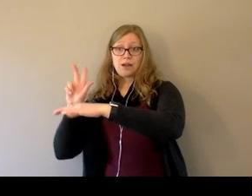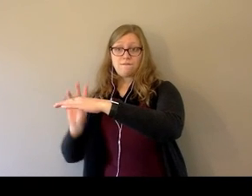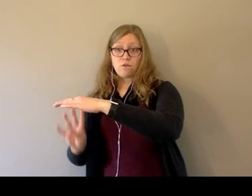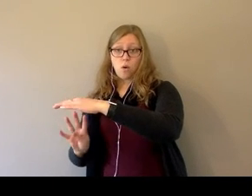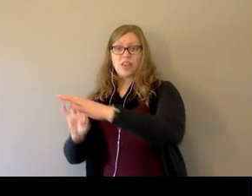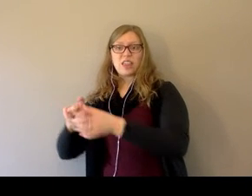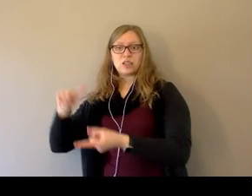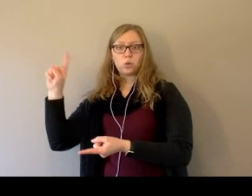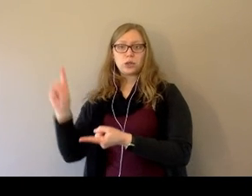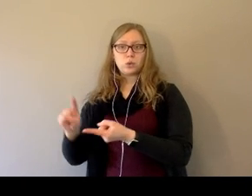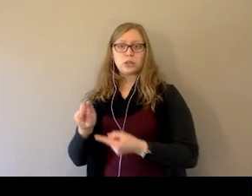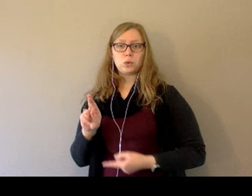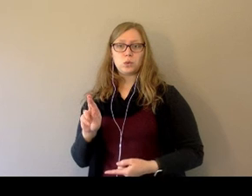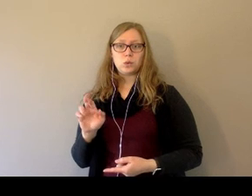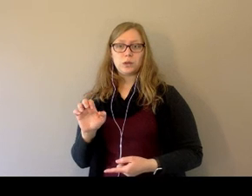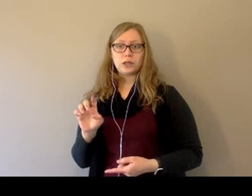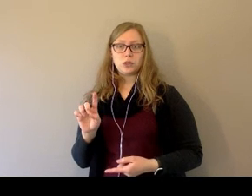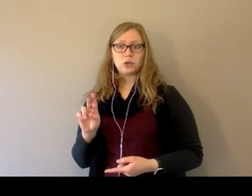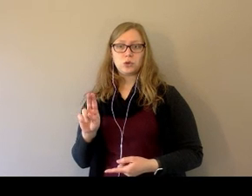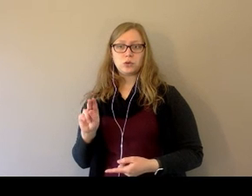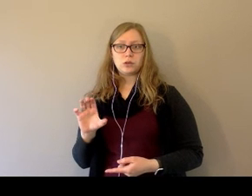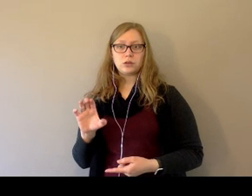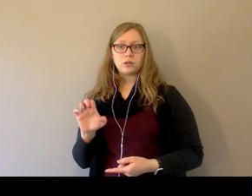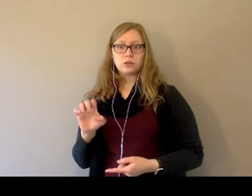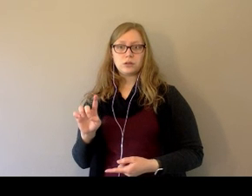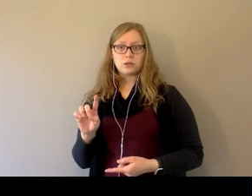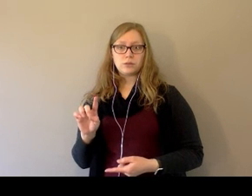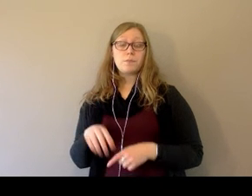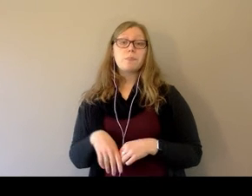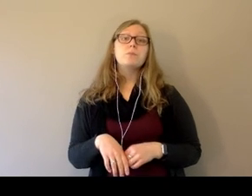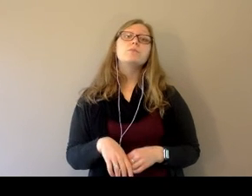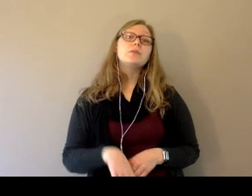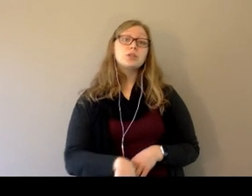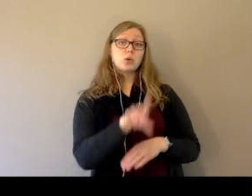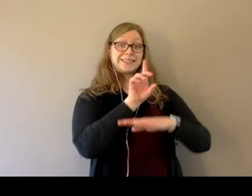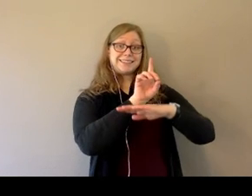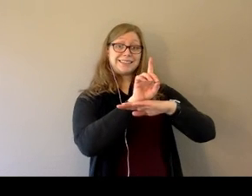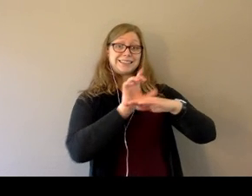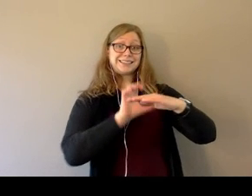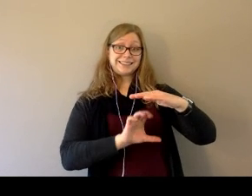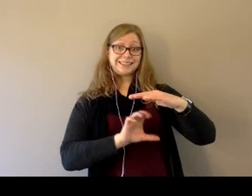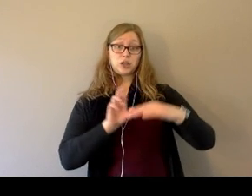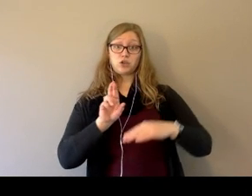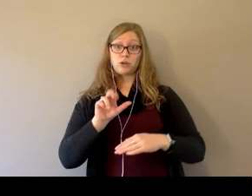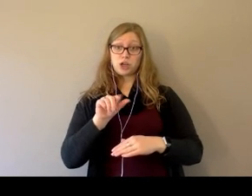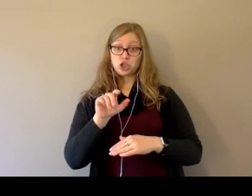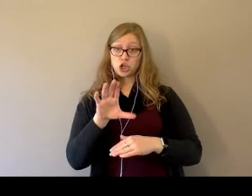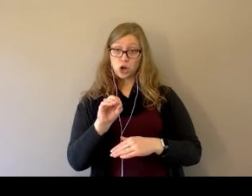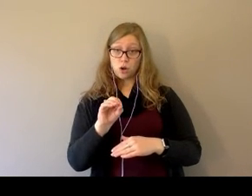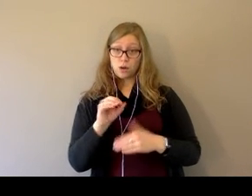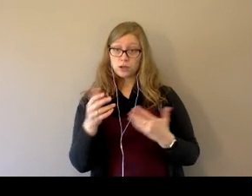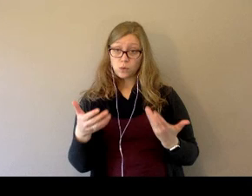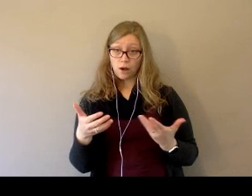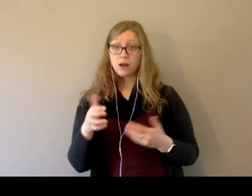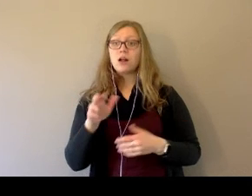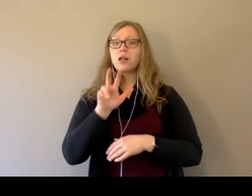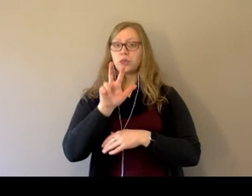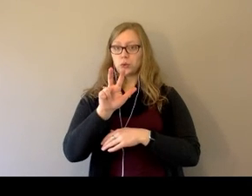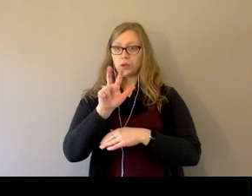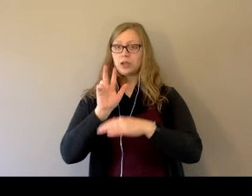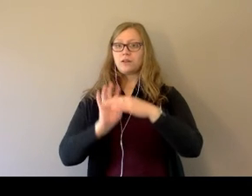is the ratio of D to C is going to be 3 to 4.